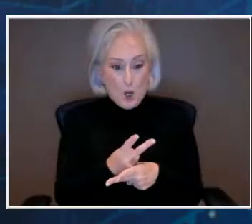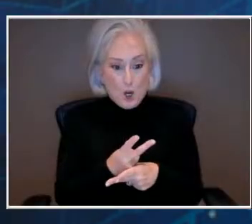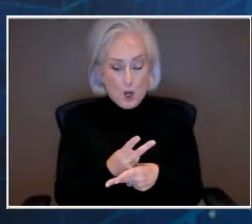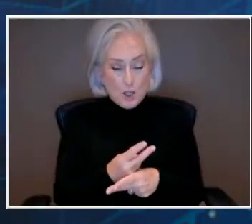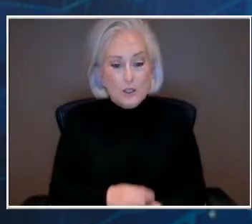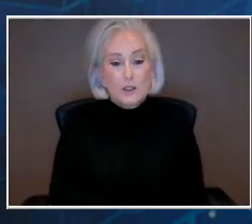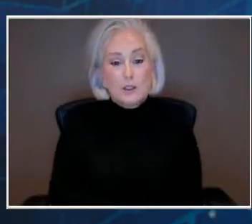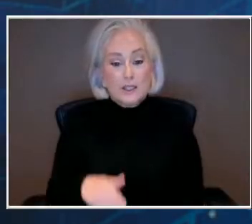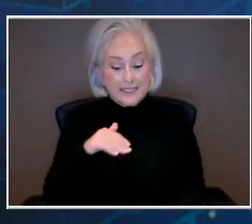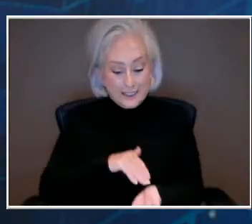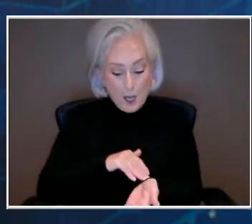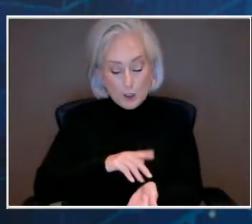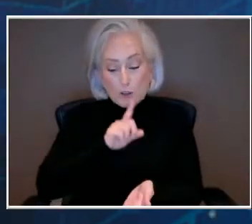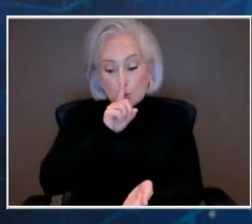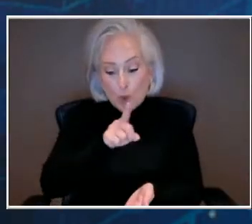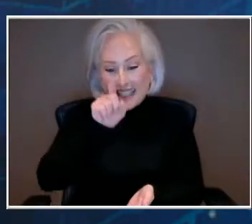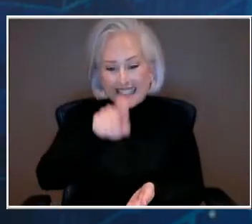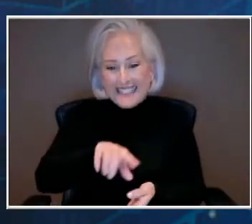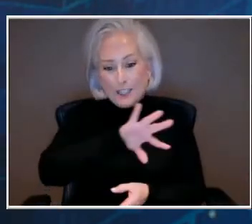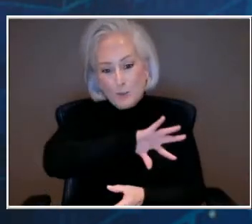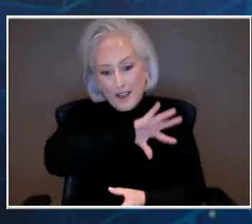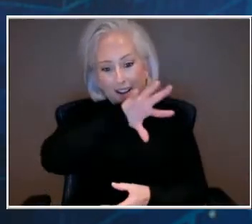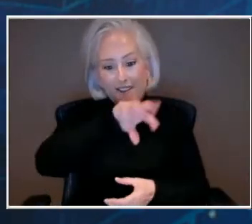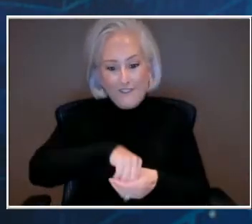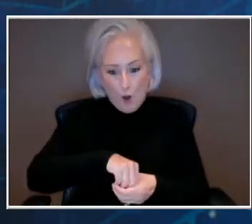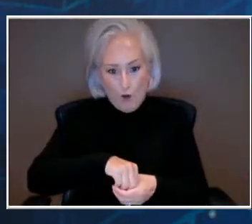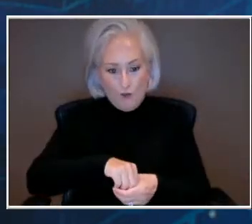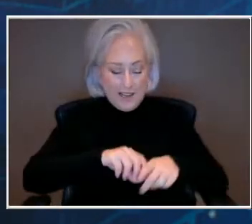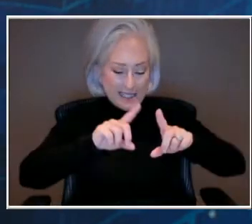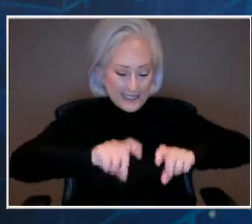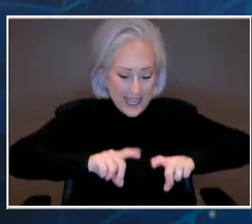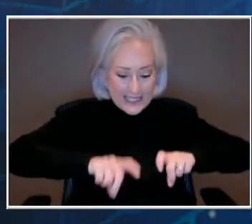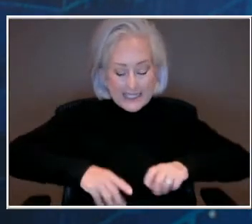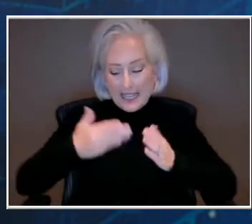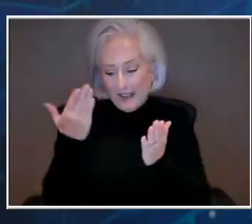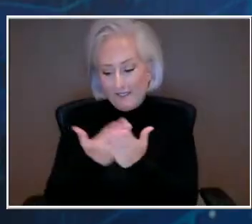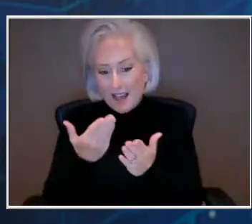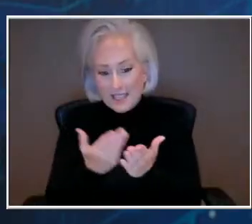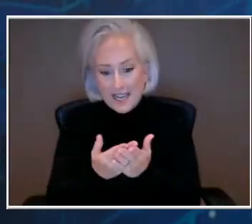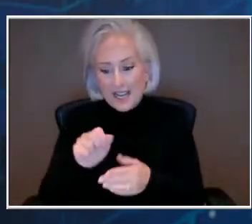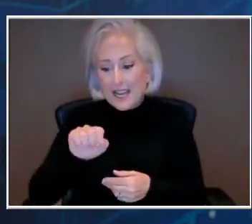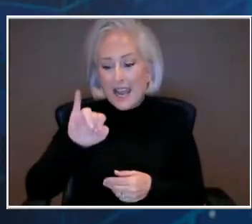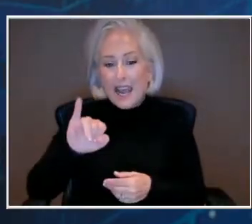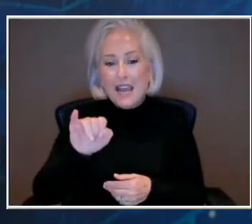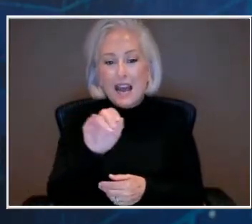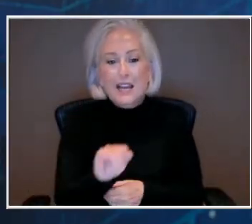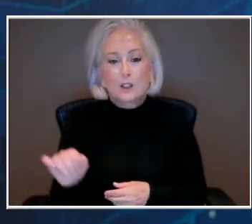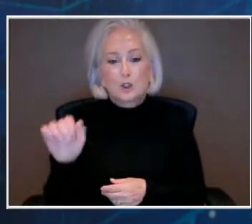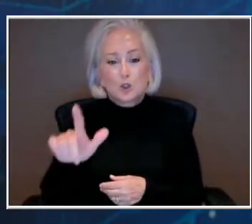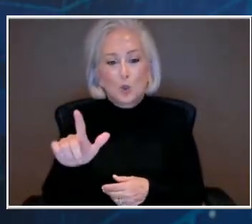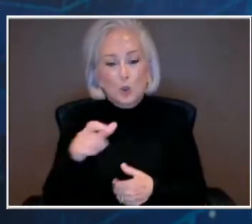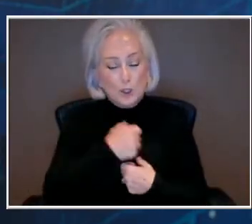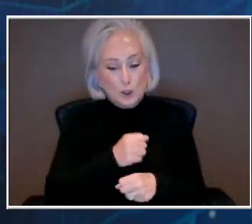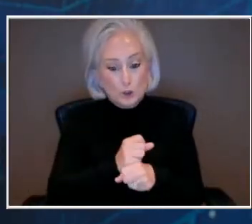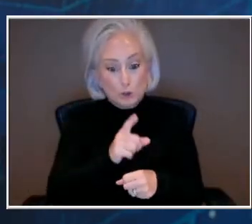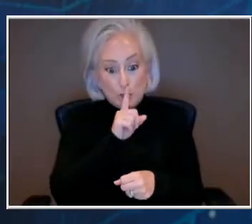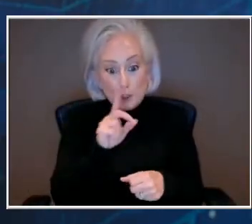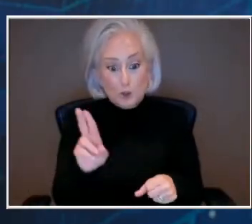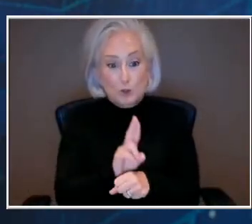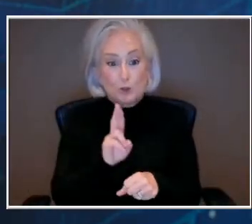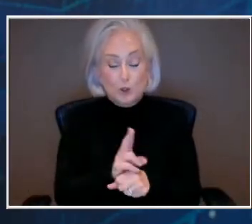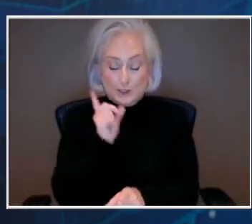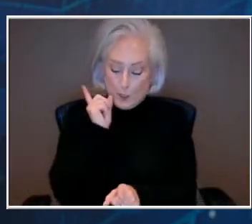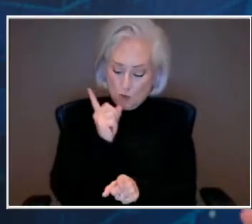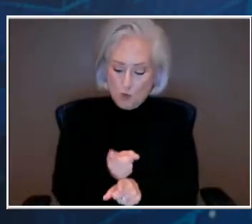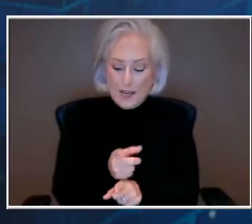really need to be involved in testing and validating these AI tools to make sure that we're using the right tools that